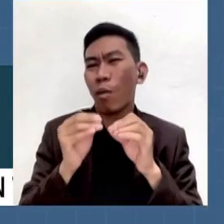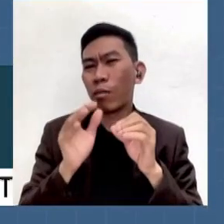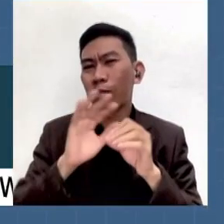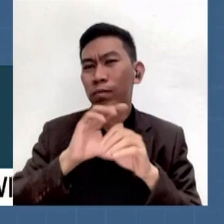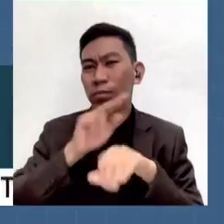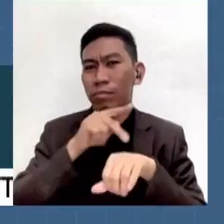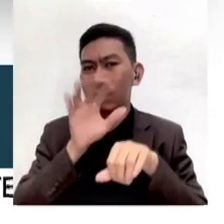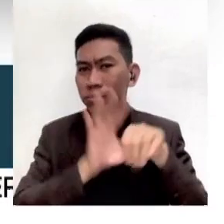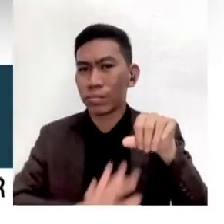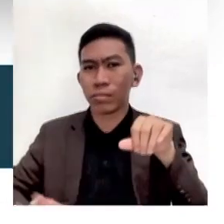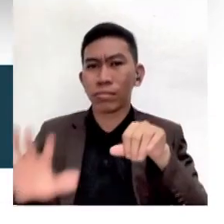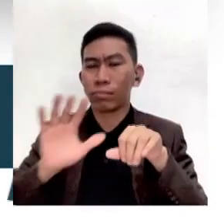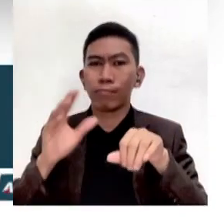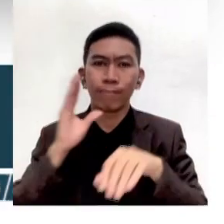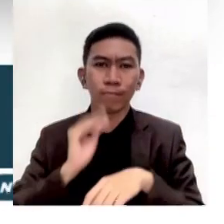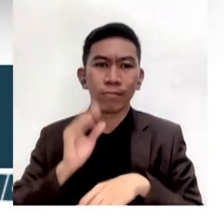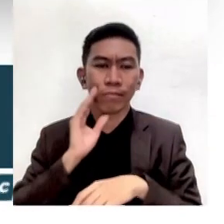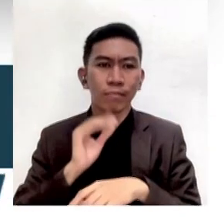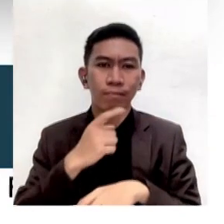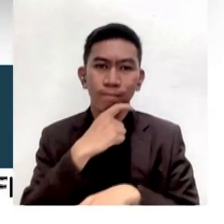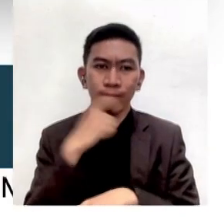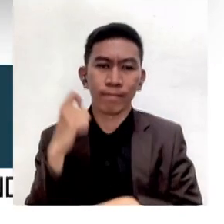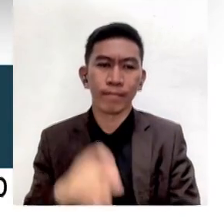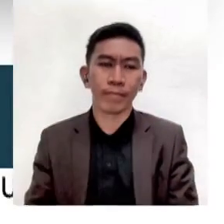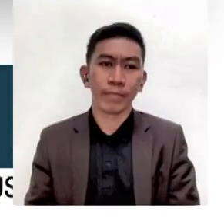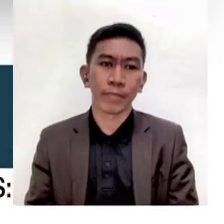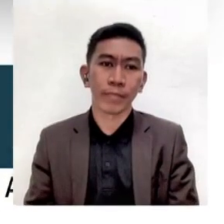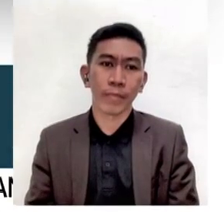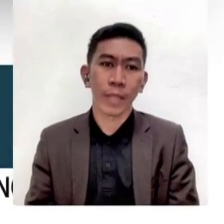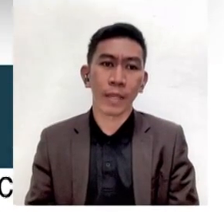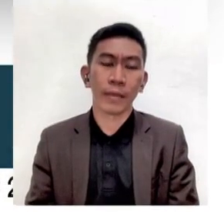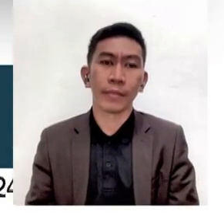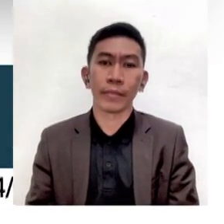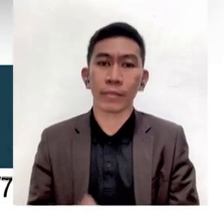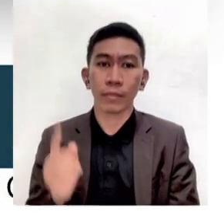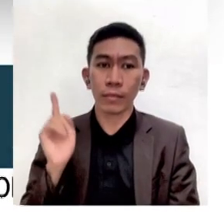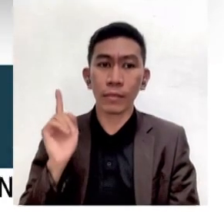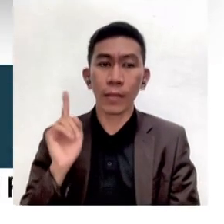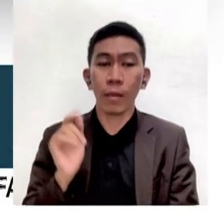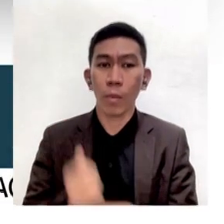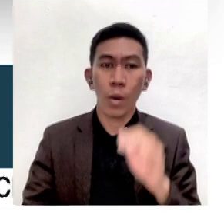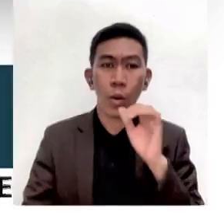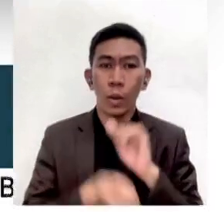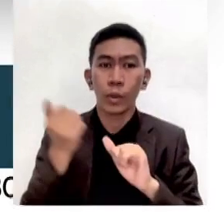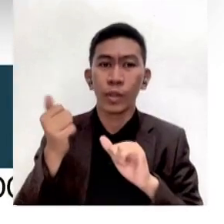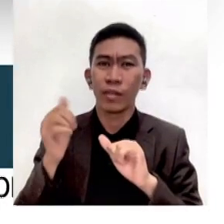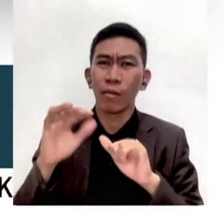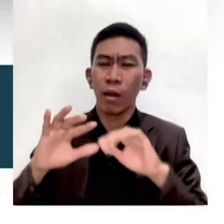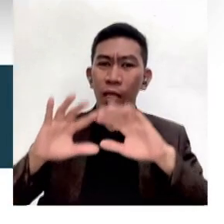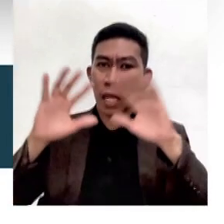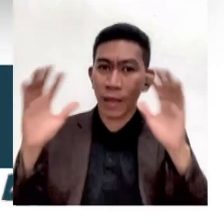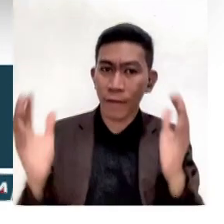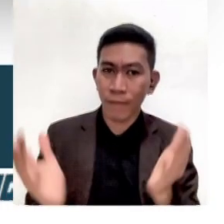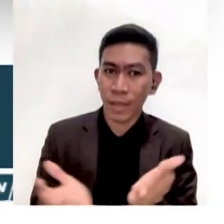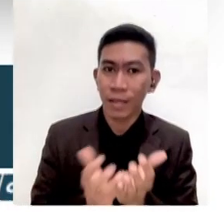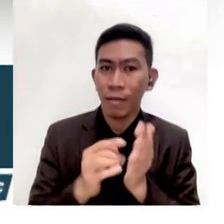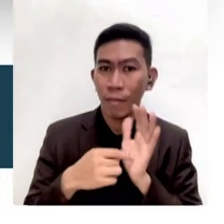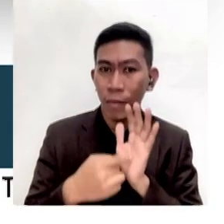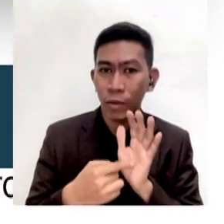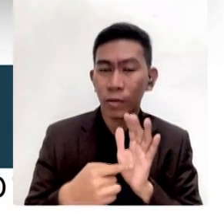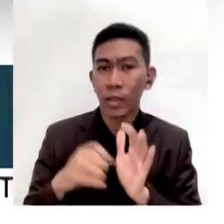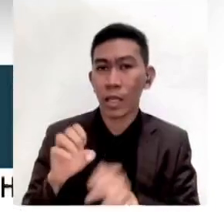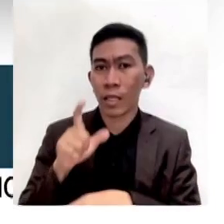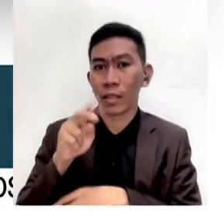April. Majority of global climate models suggest that El Nino will likely persist until March-April,